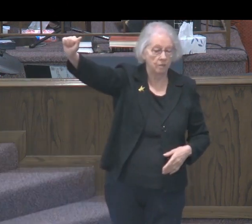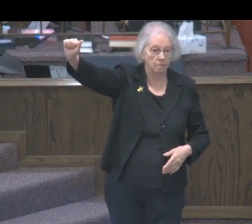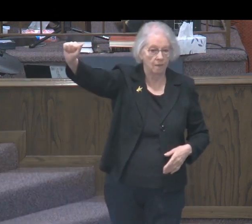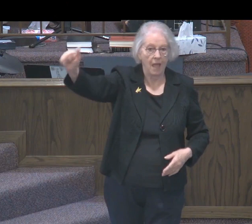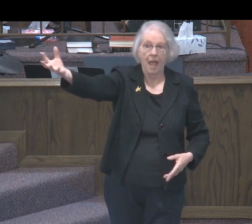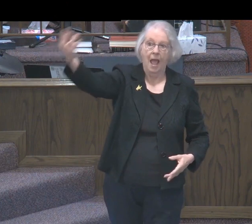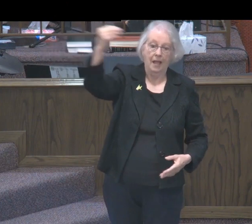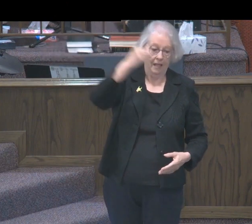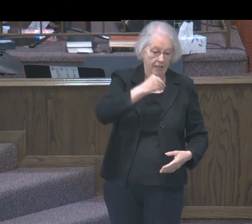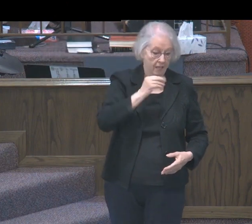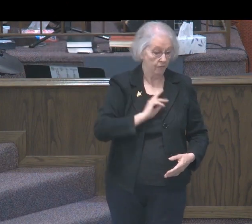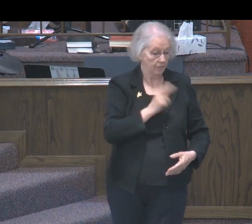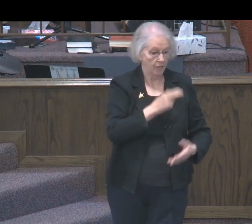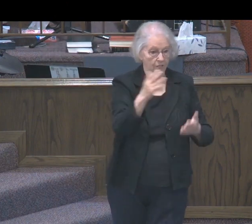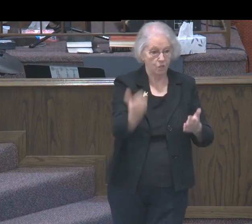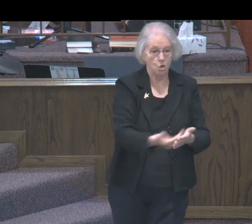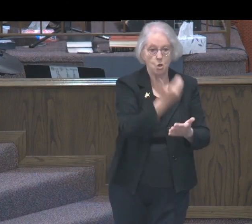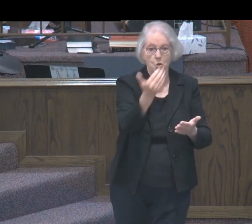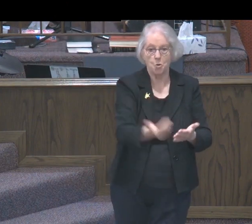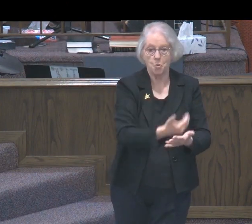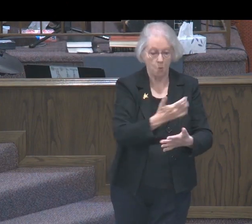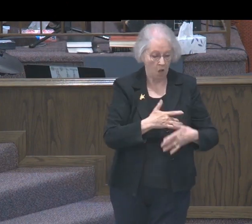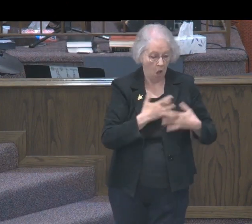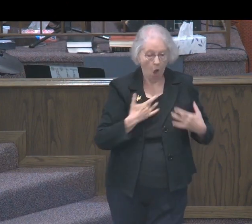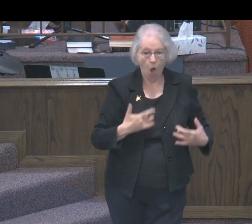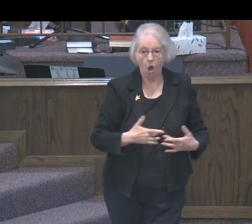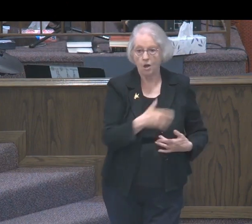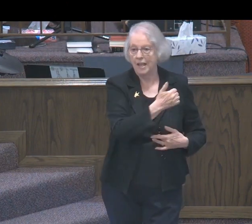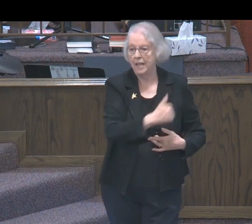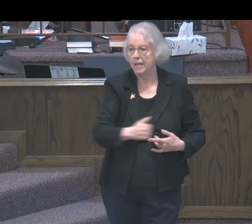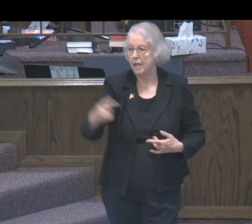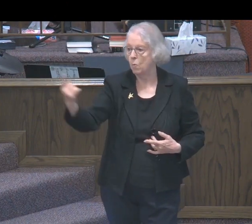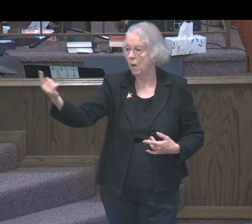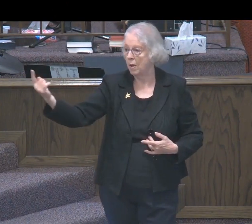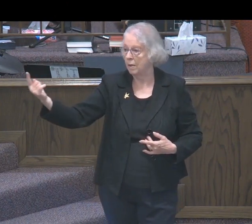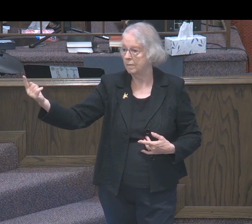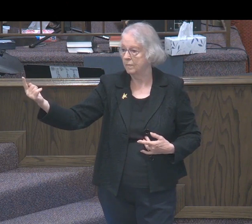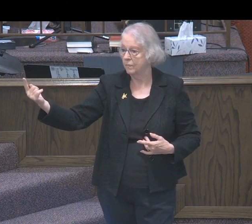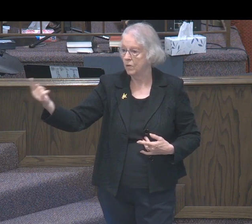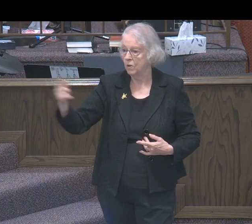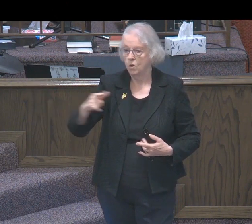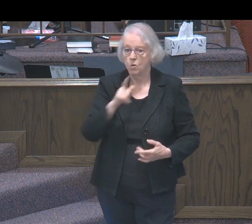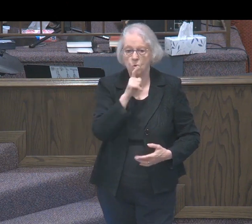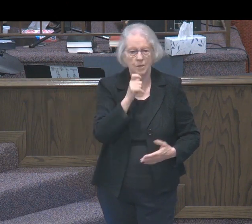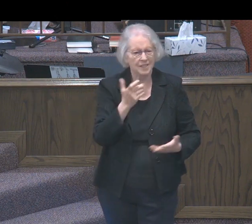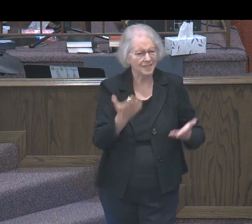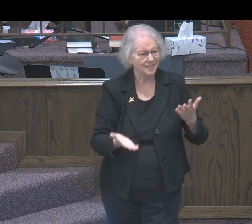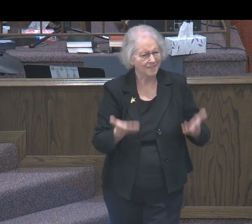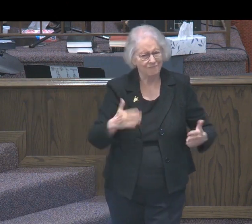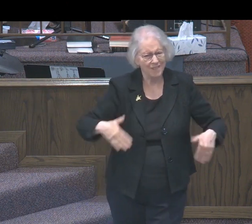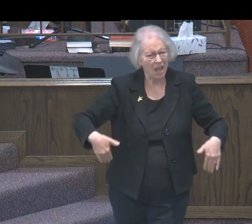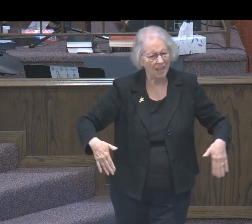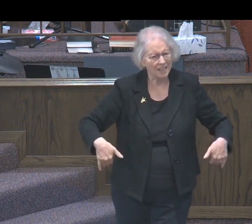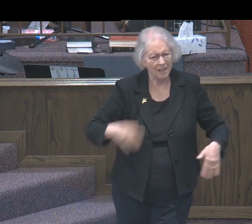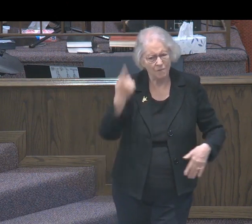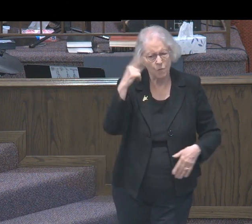relationship with Christ. And I would invite you this morning to accept that gift of salvation if